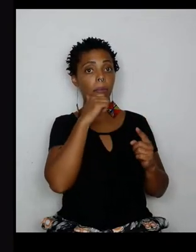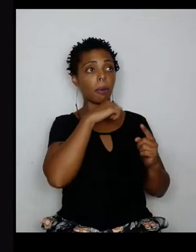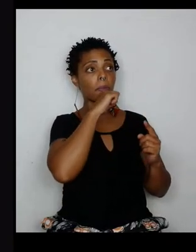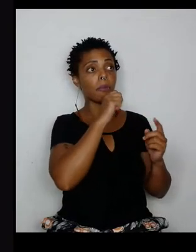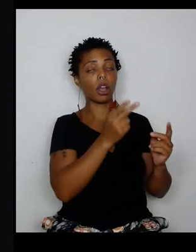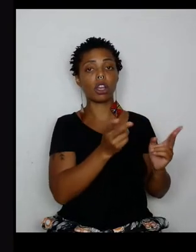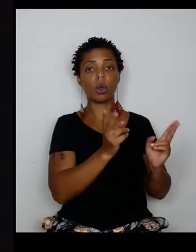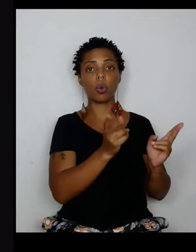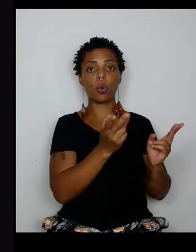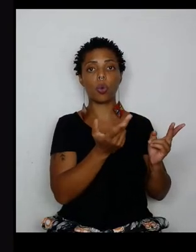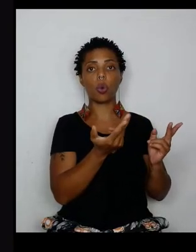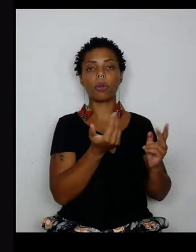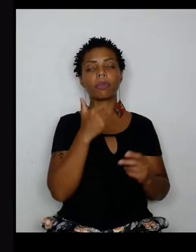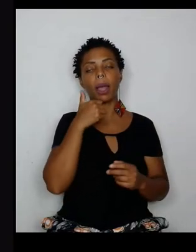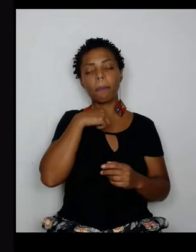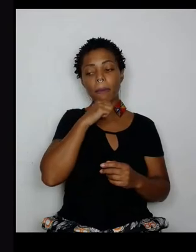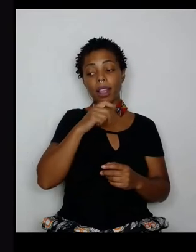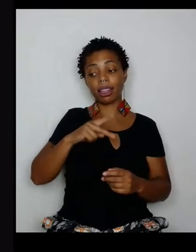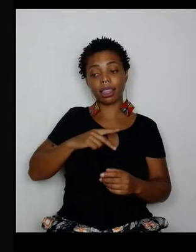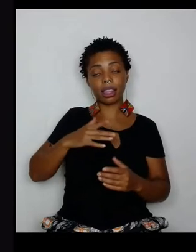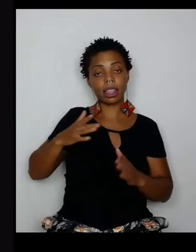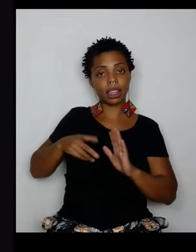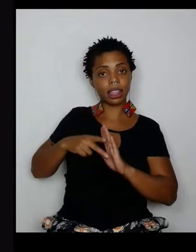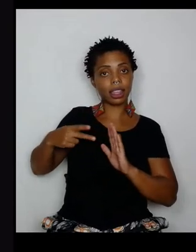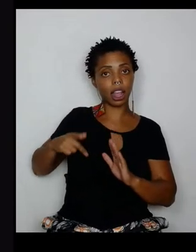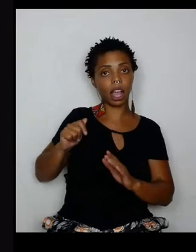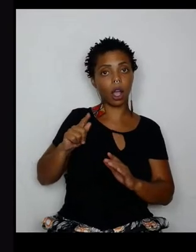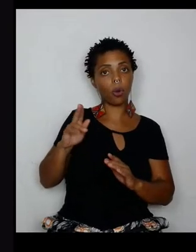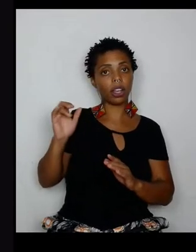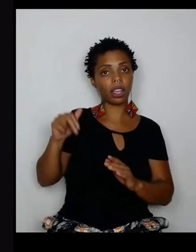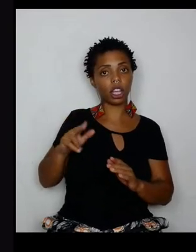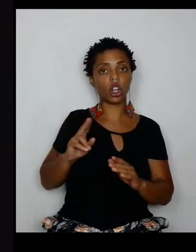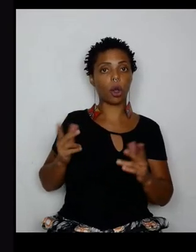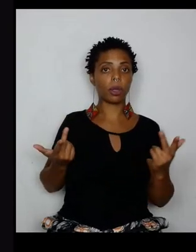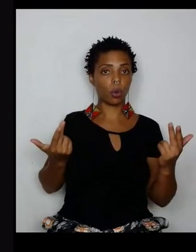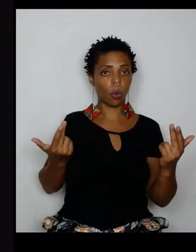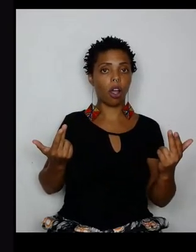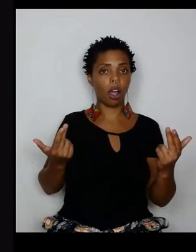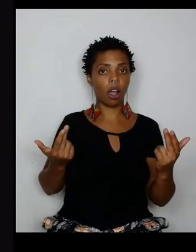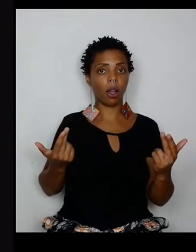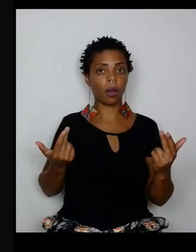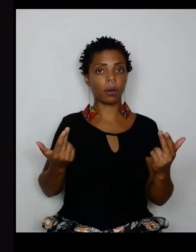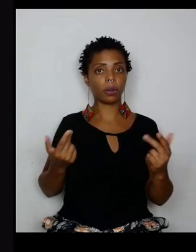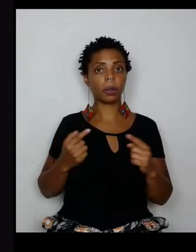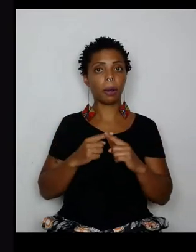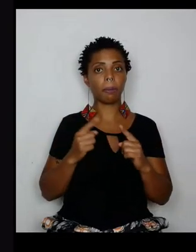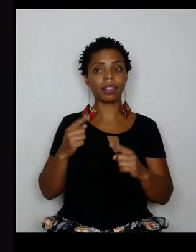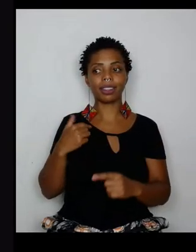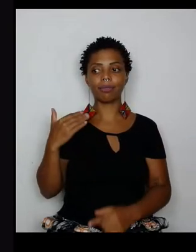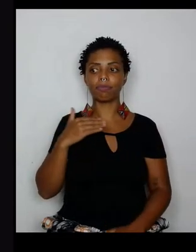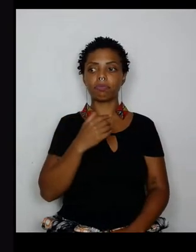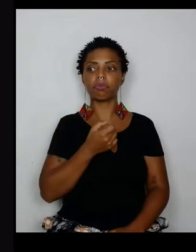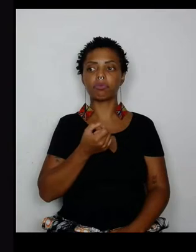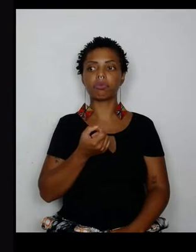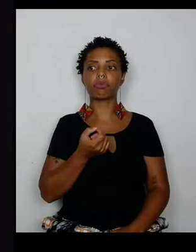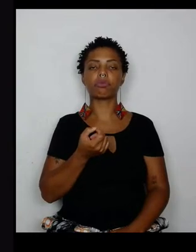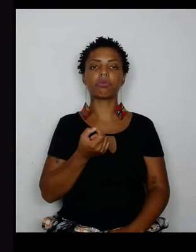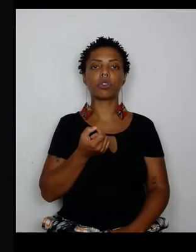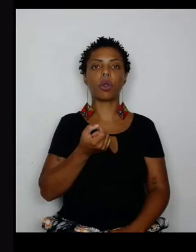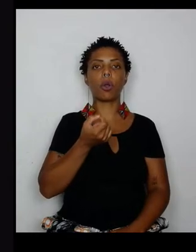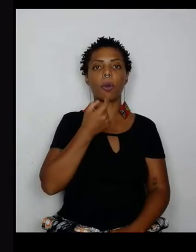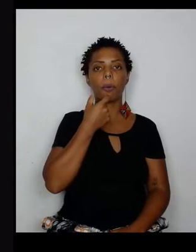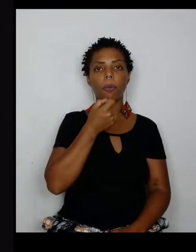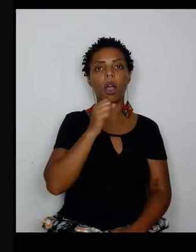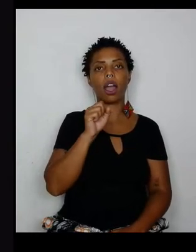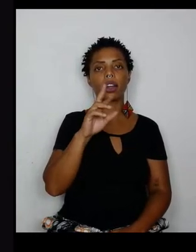met took arsenic and retired to the mountains of tahiti to his fate as we know he didn't take enough and returned